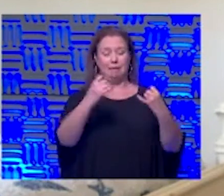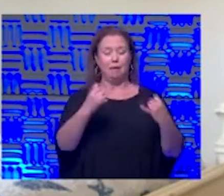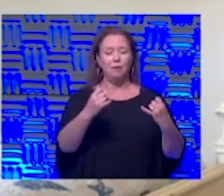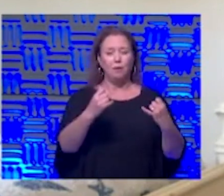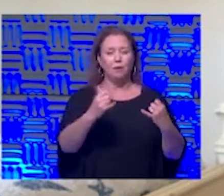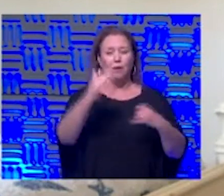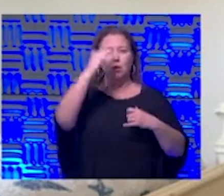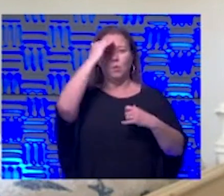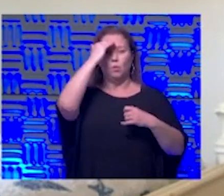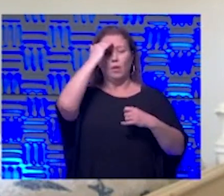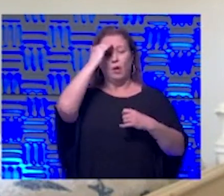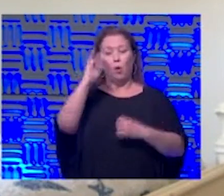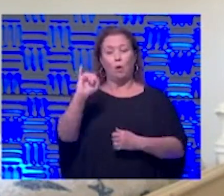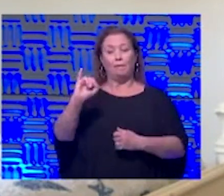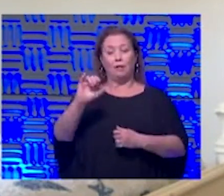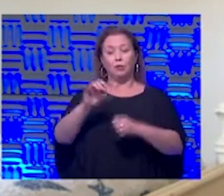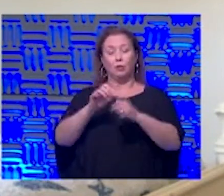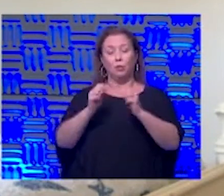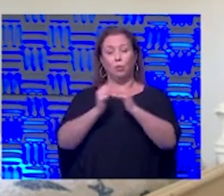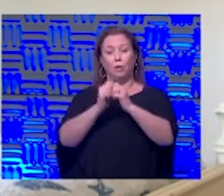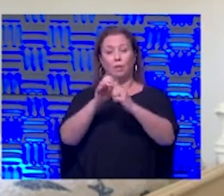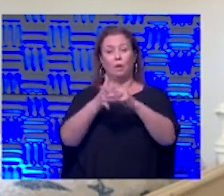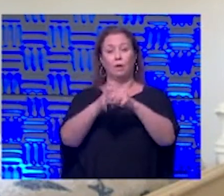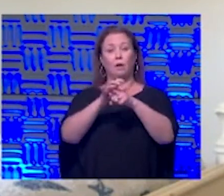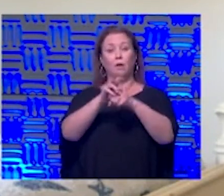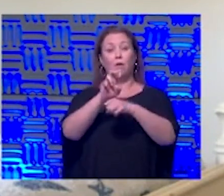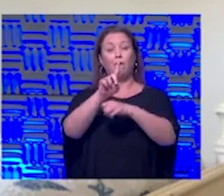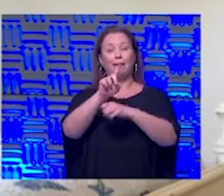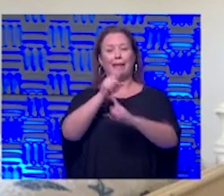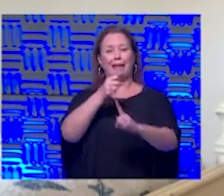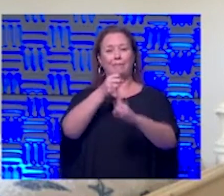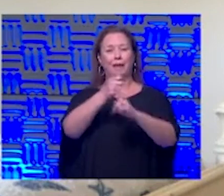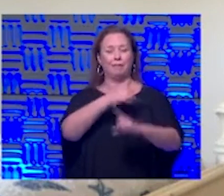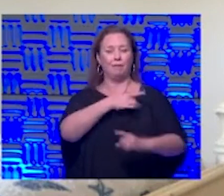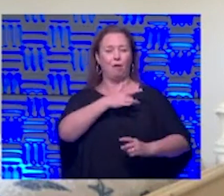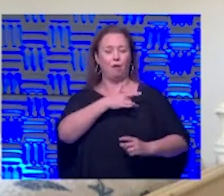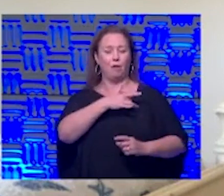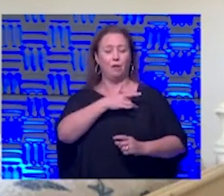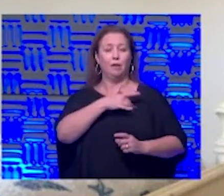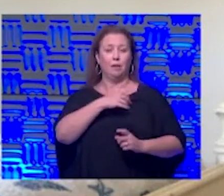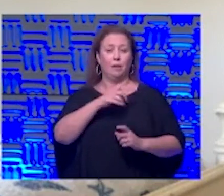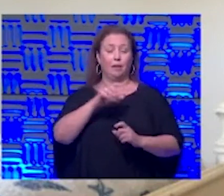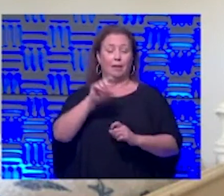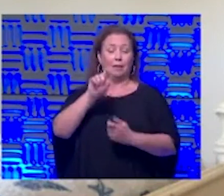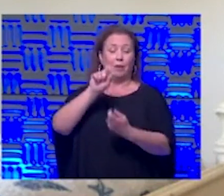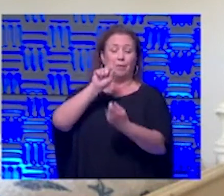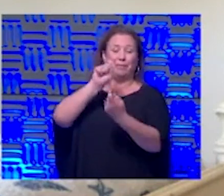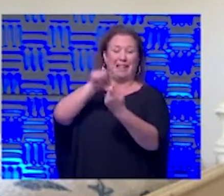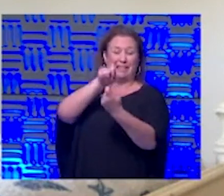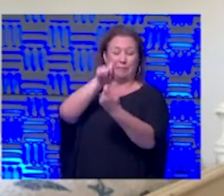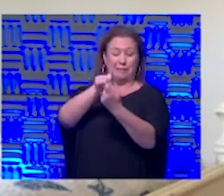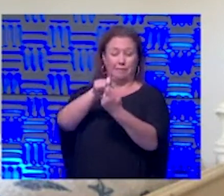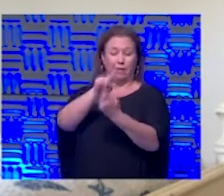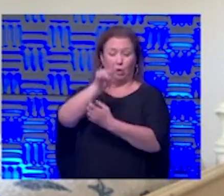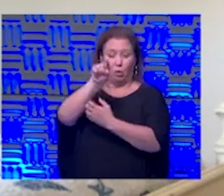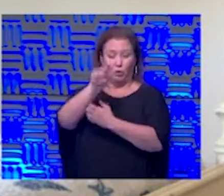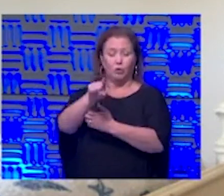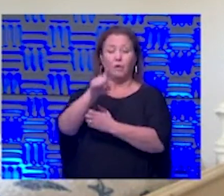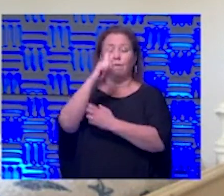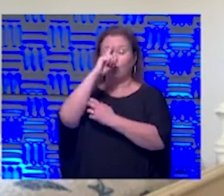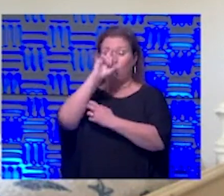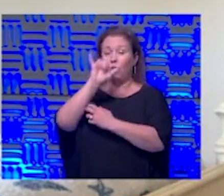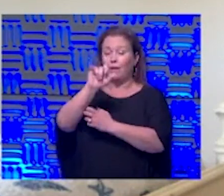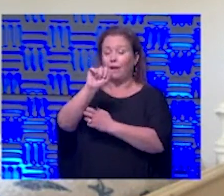know infection with COVID can have some effects on the heart. So we'd be asking that specific question and that reason for doing the